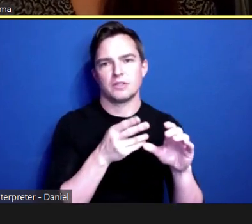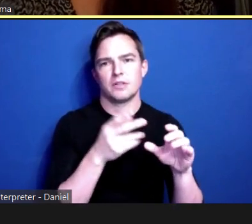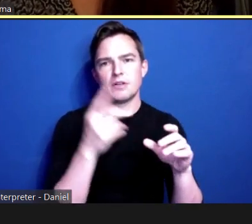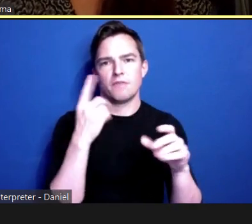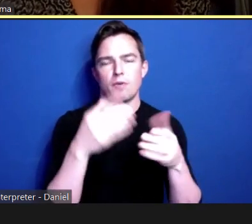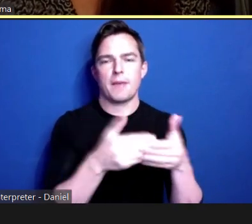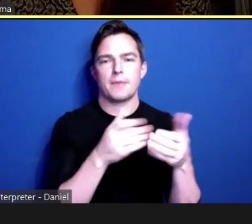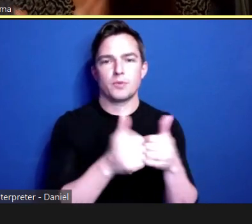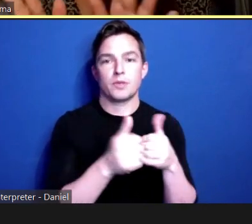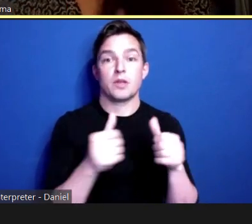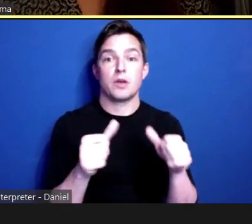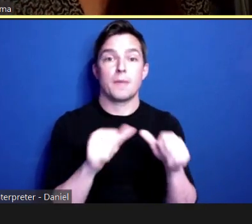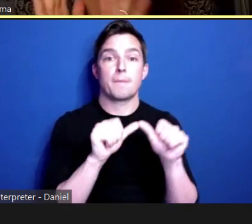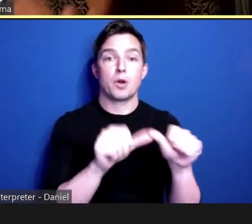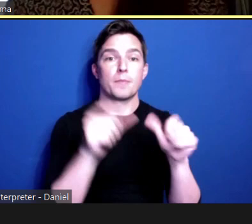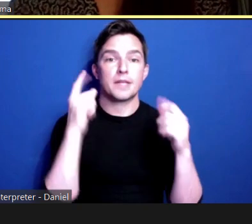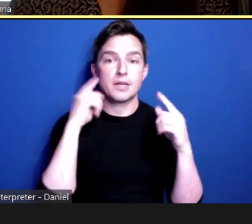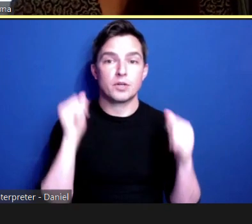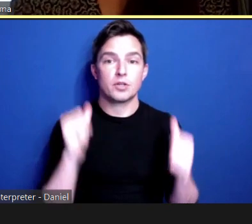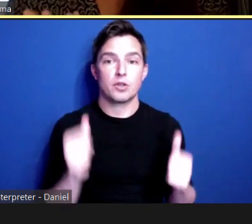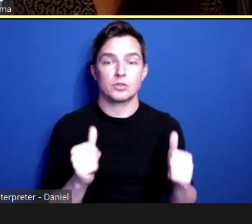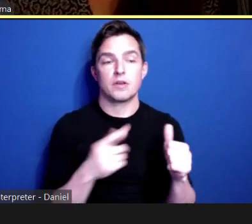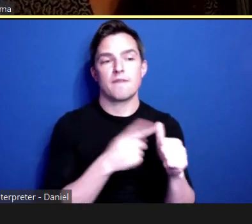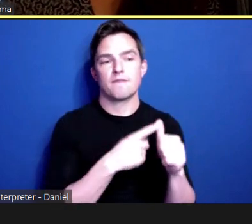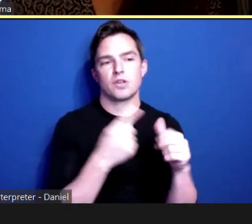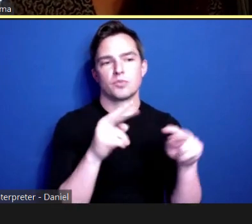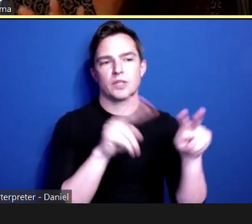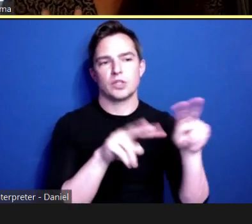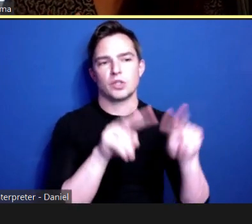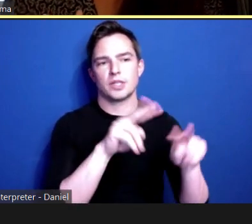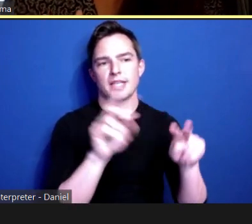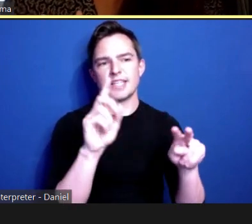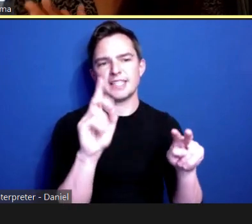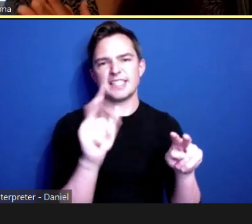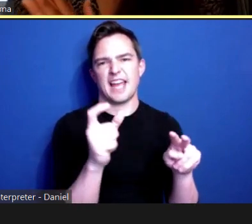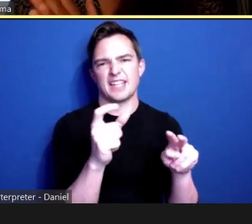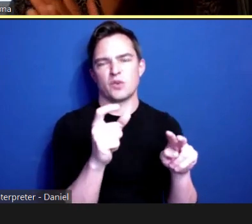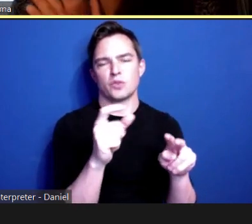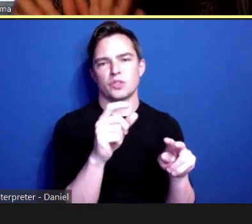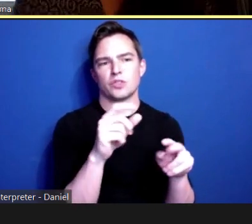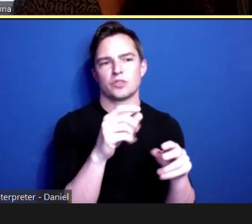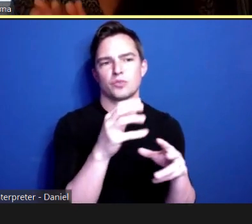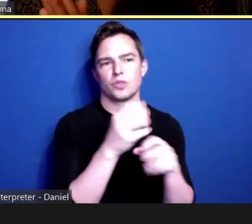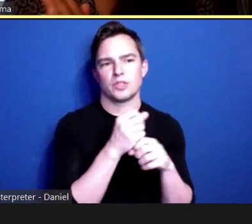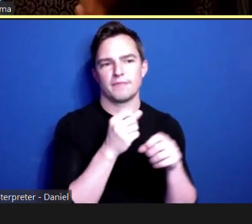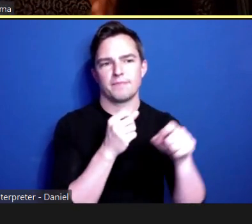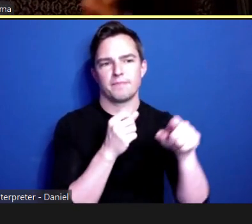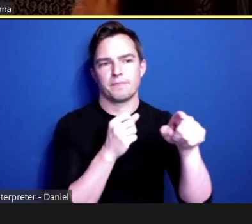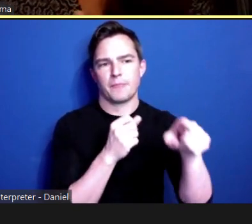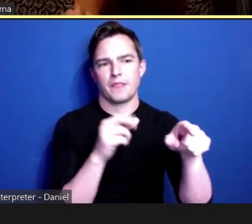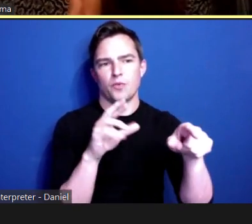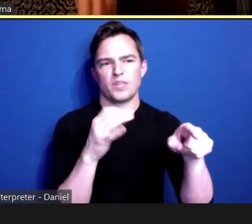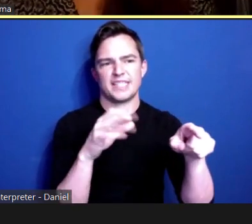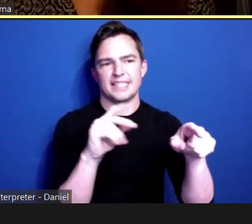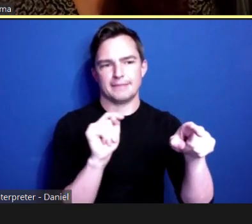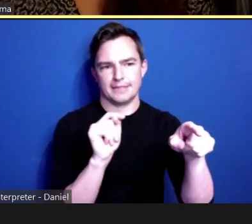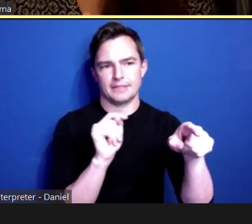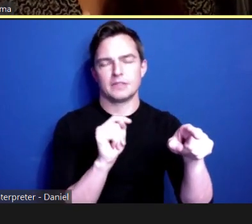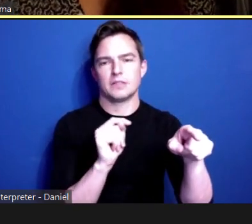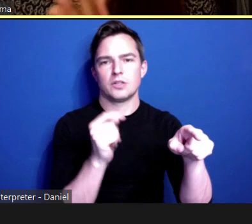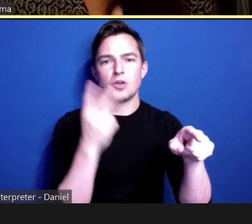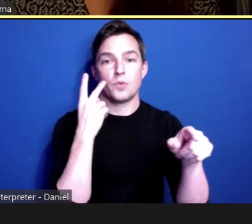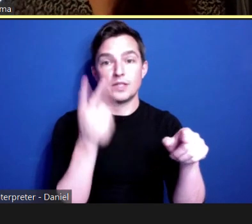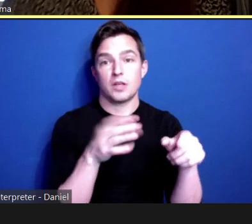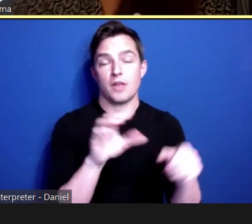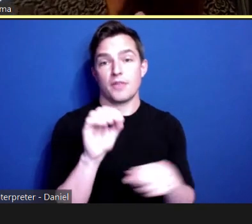permanent hearing loss. So first we will look at the diagnosis receipt. So we saw that the odds